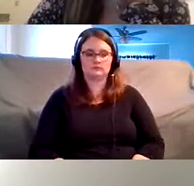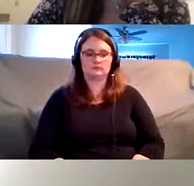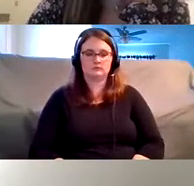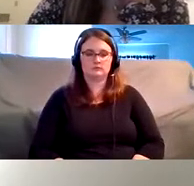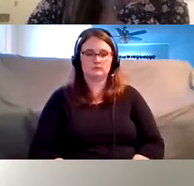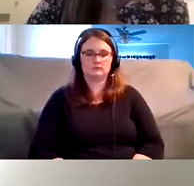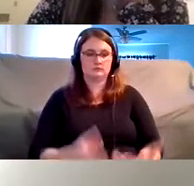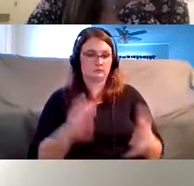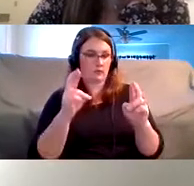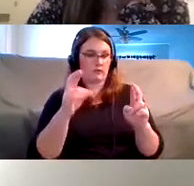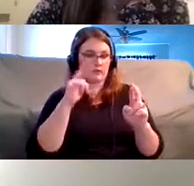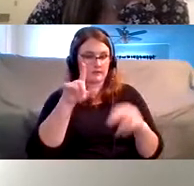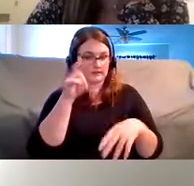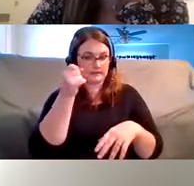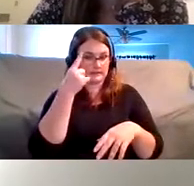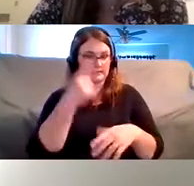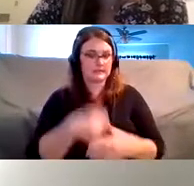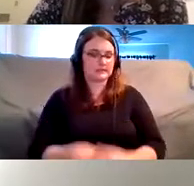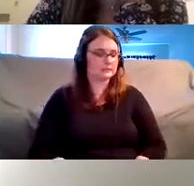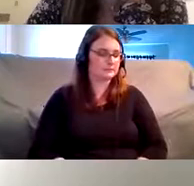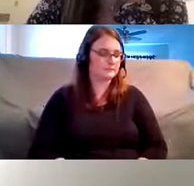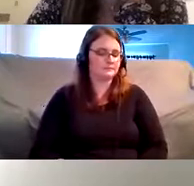Hopefully that made sense.